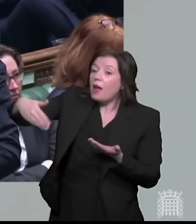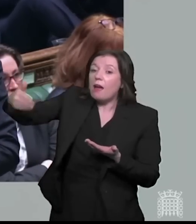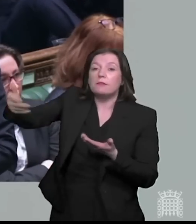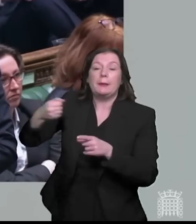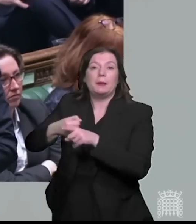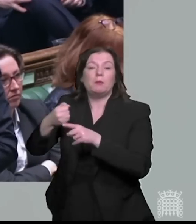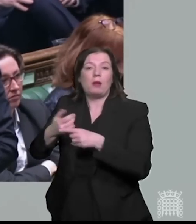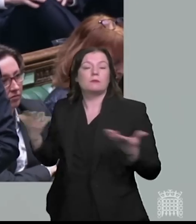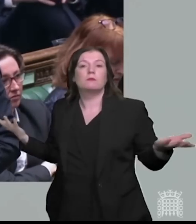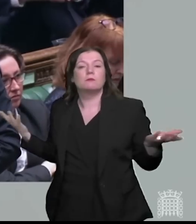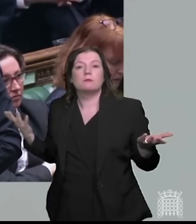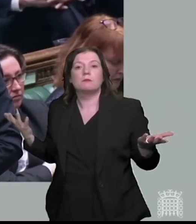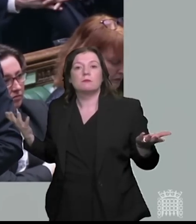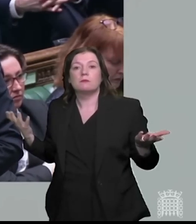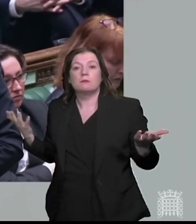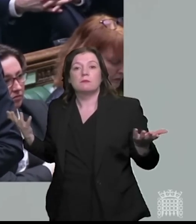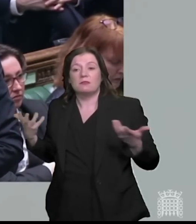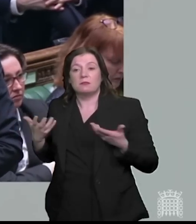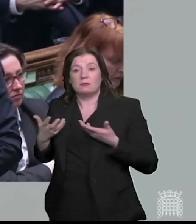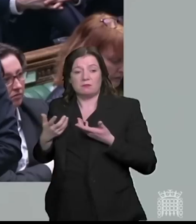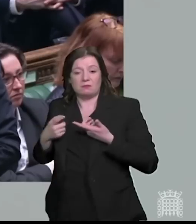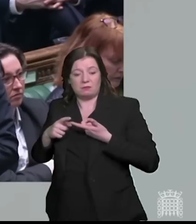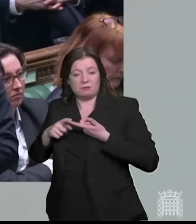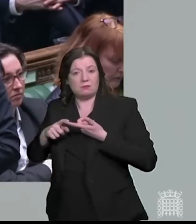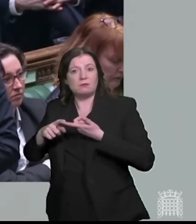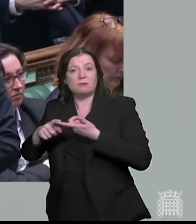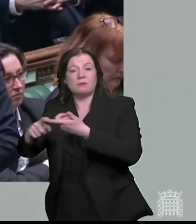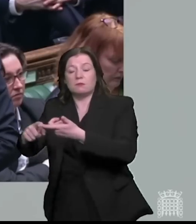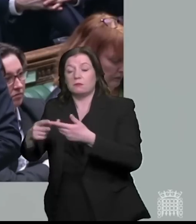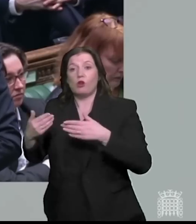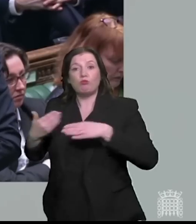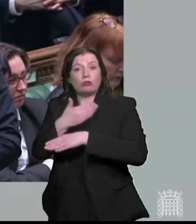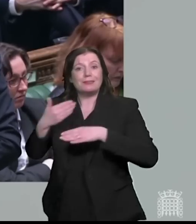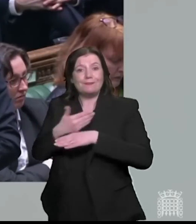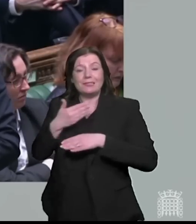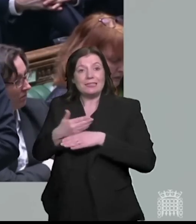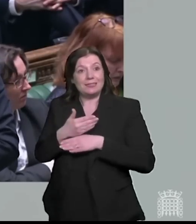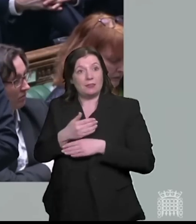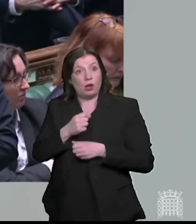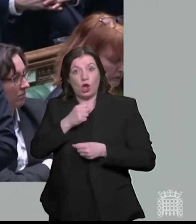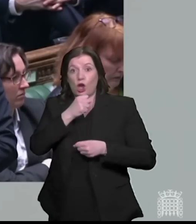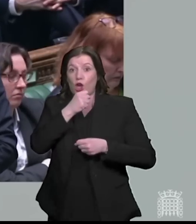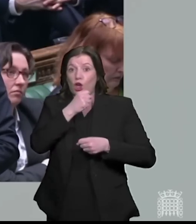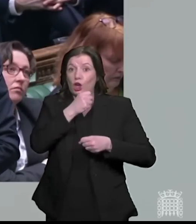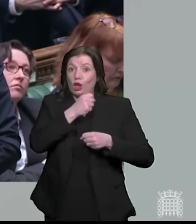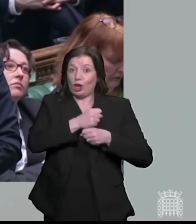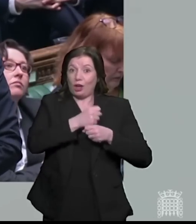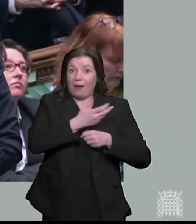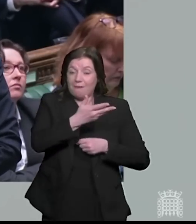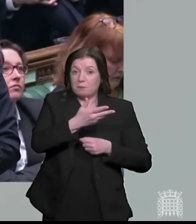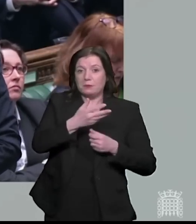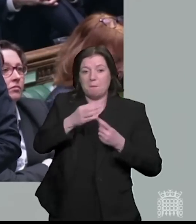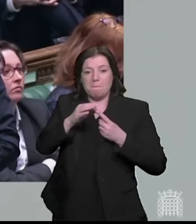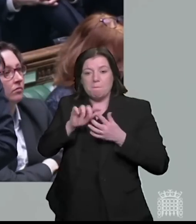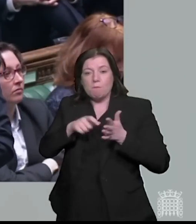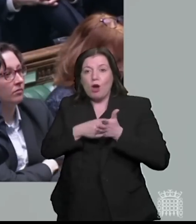drag on growth for most of the forecast period. On productivity, even on the government's favoured productivity per hour